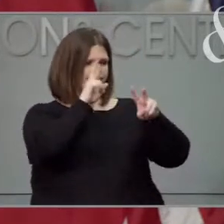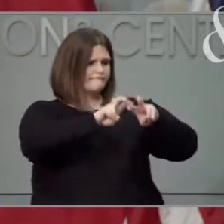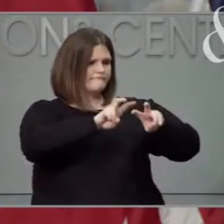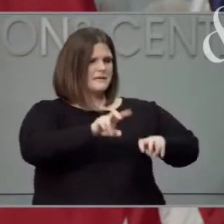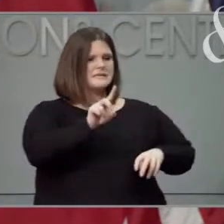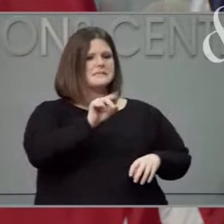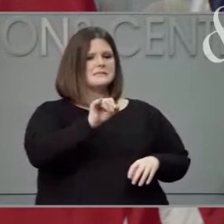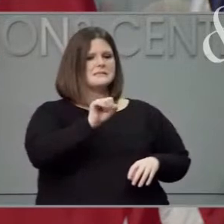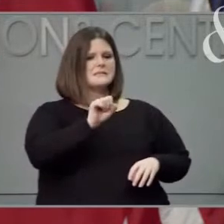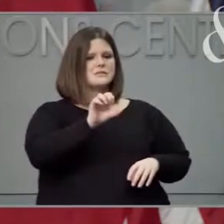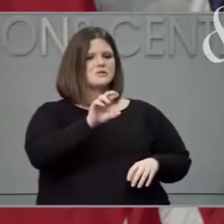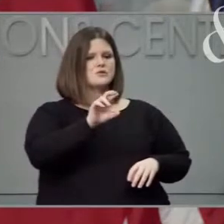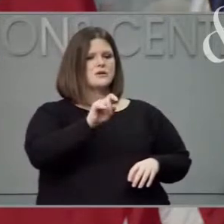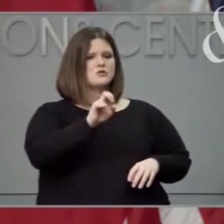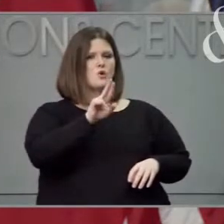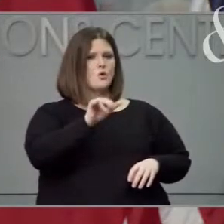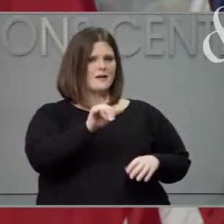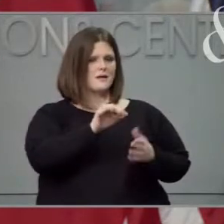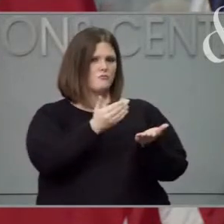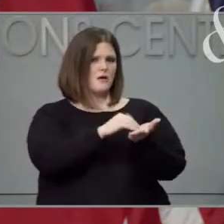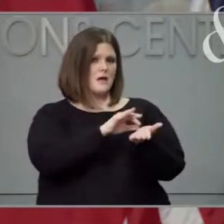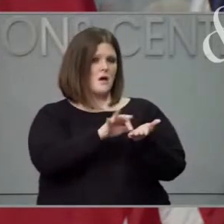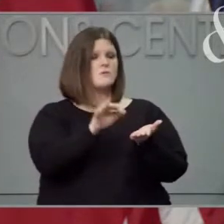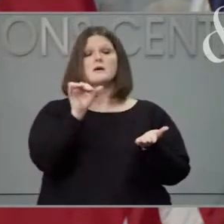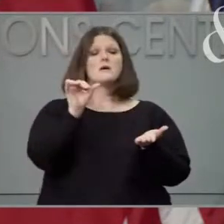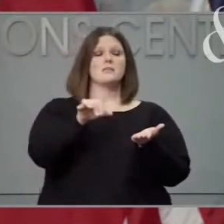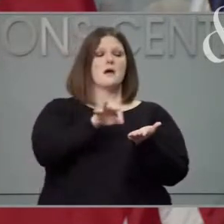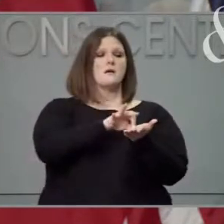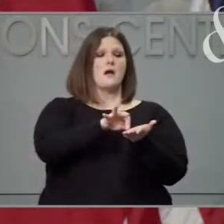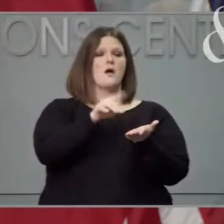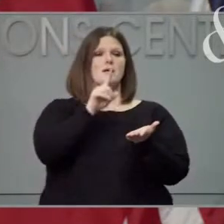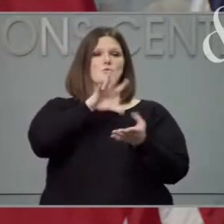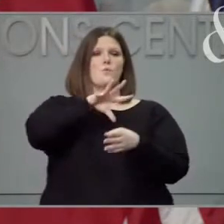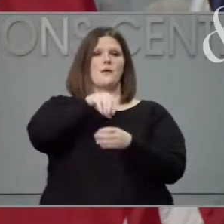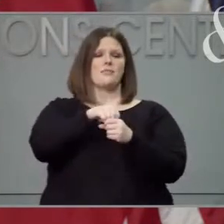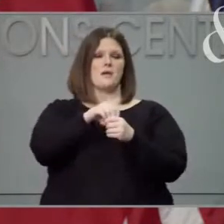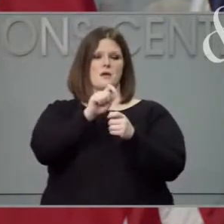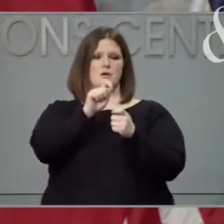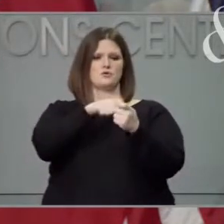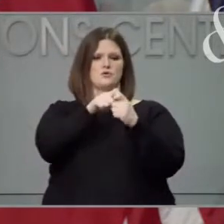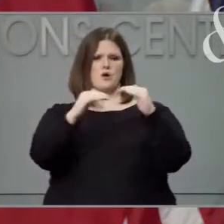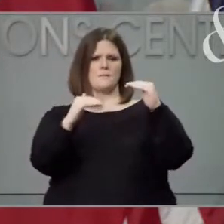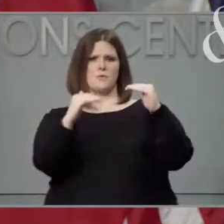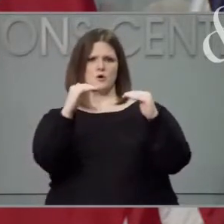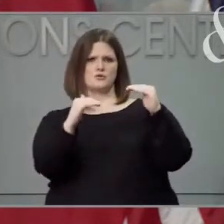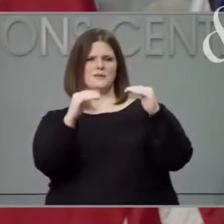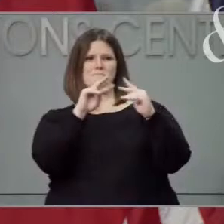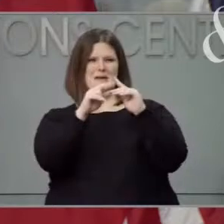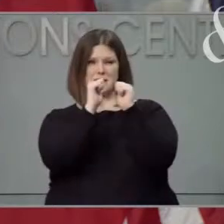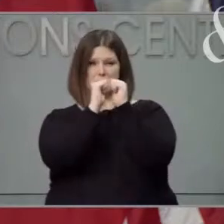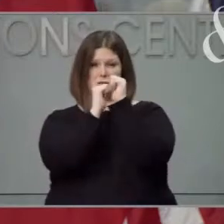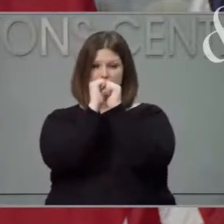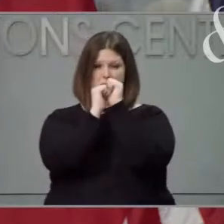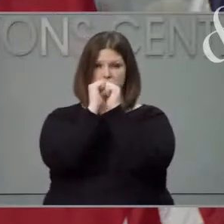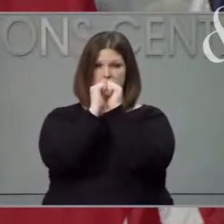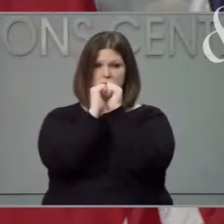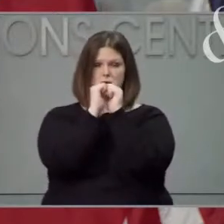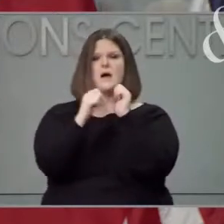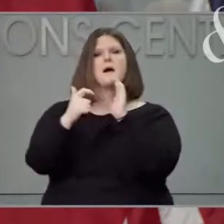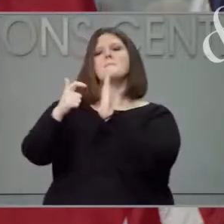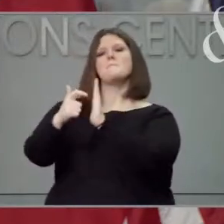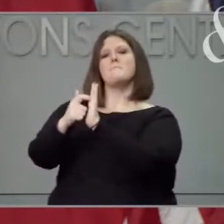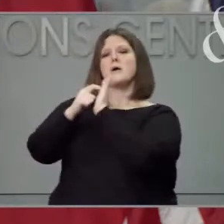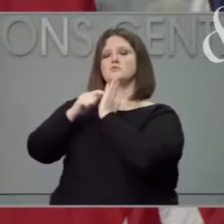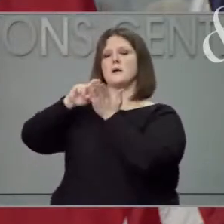recount is when a runner-up candidate is within a certain margin of the contest being very close. And mandatory means that